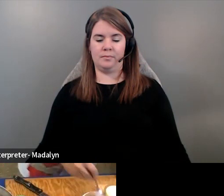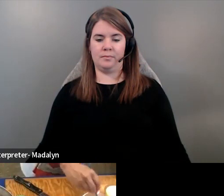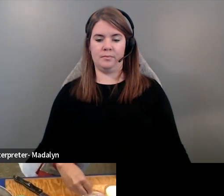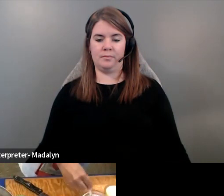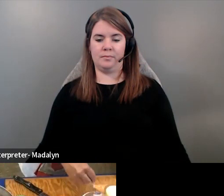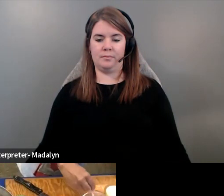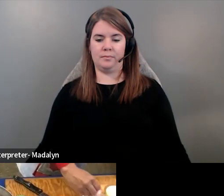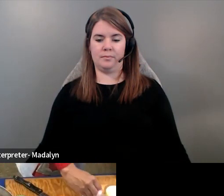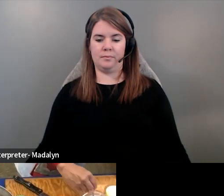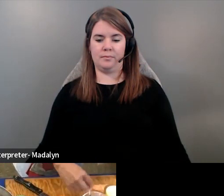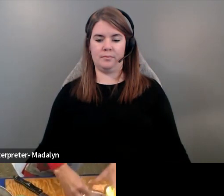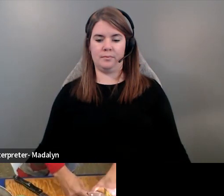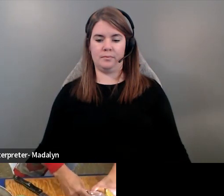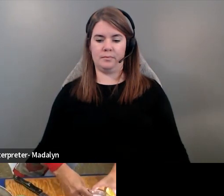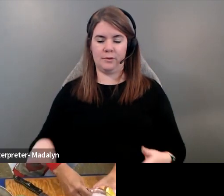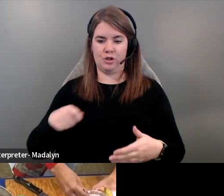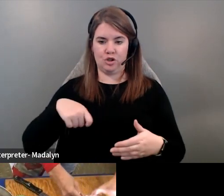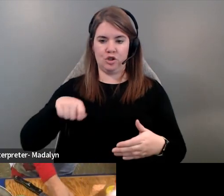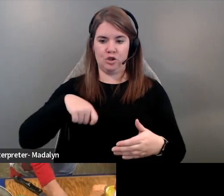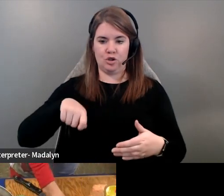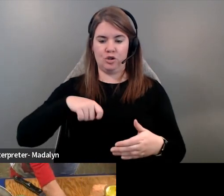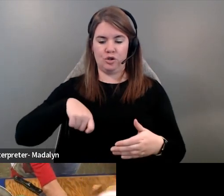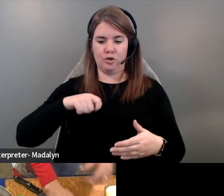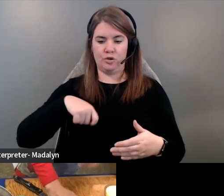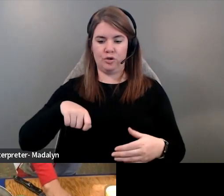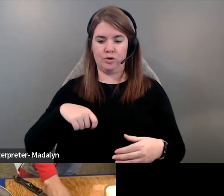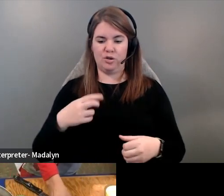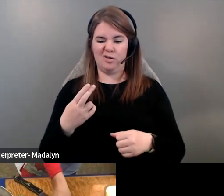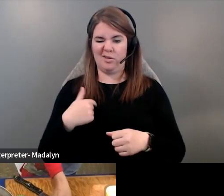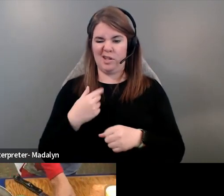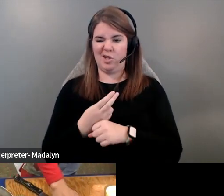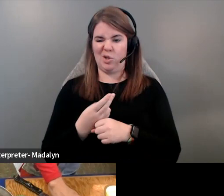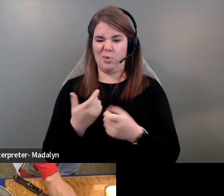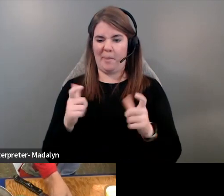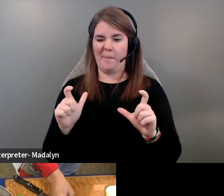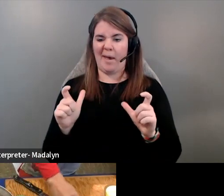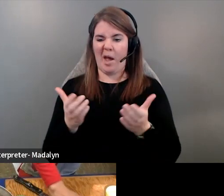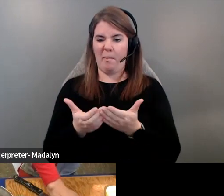Stir that up. You use kind of a big bowl here, if you can see that.